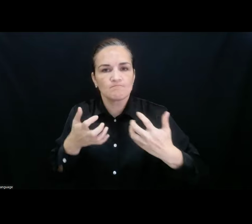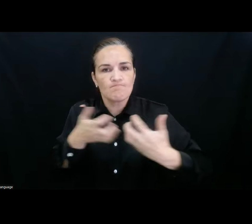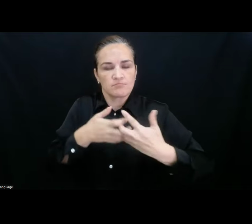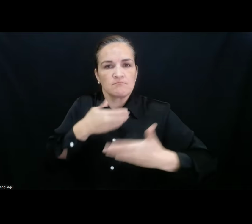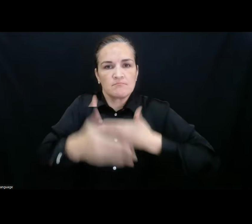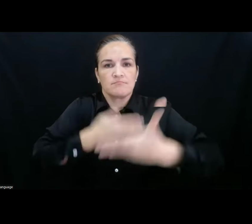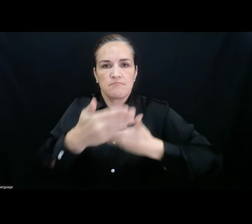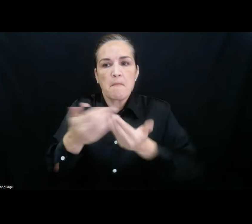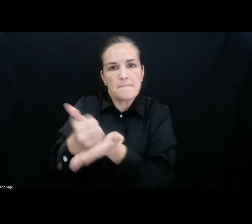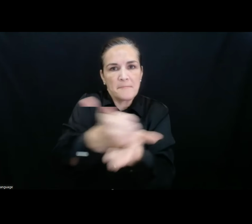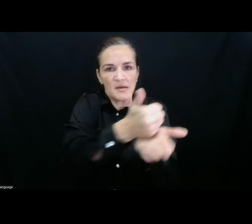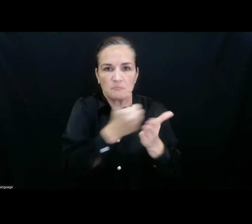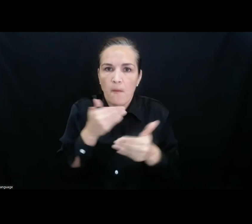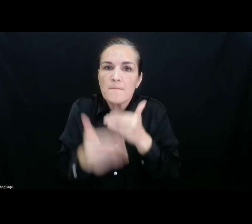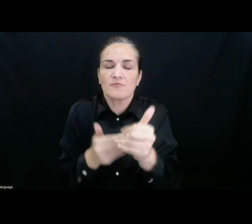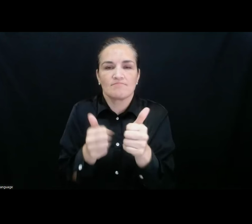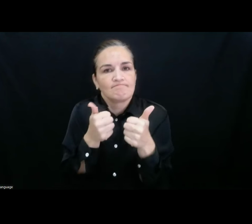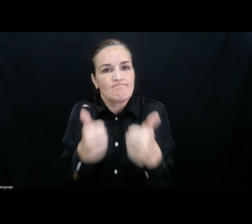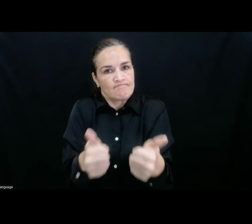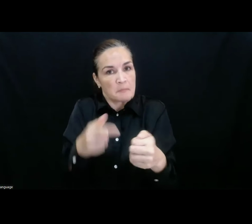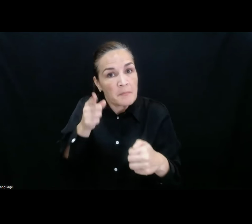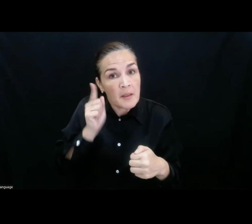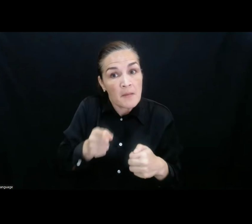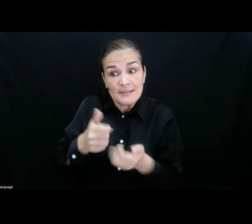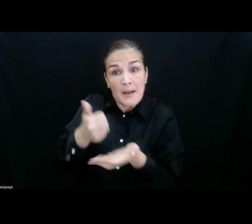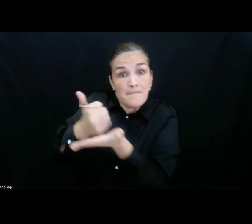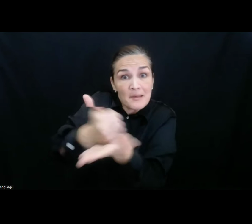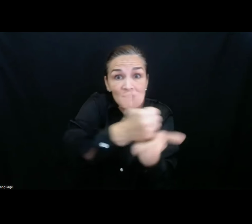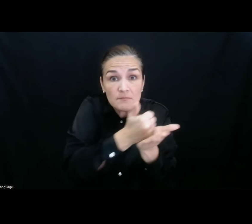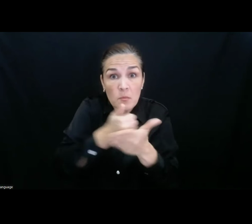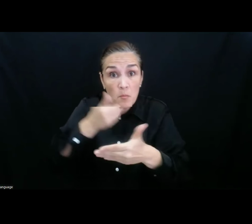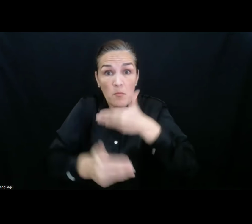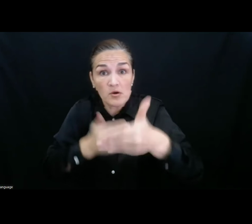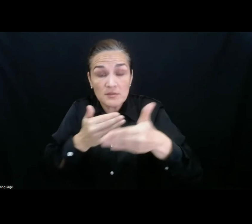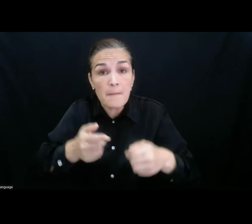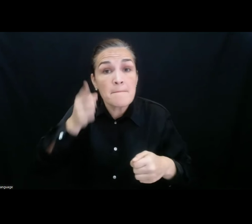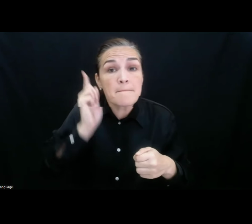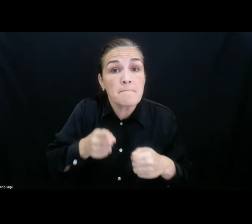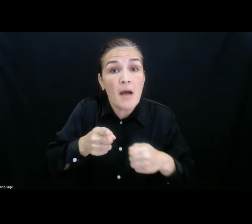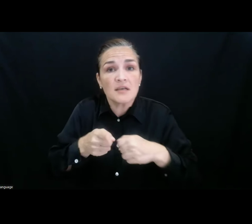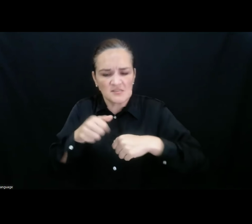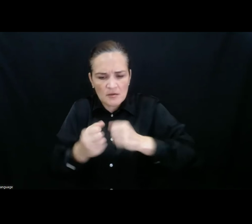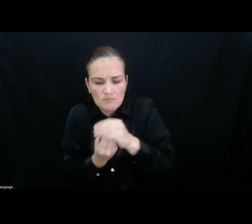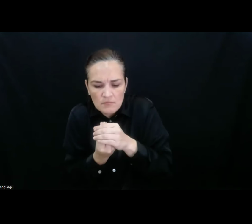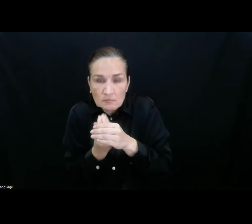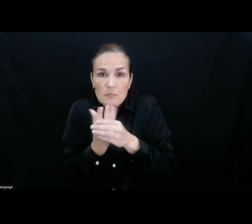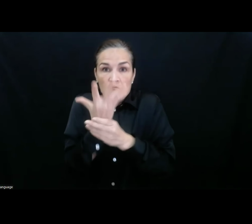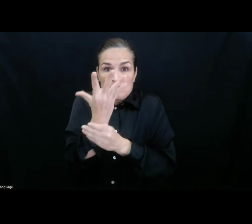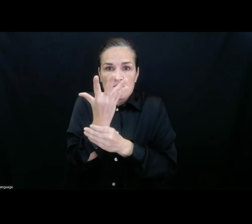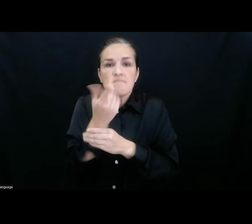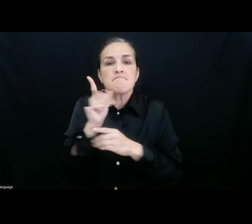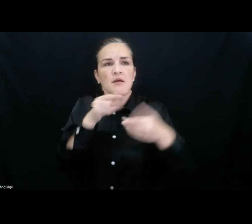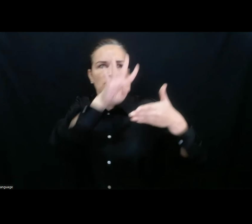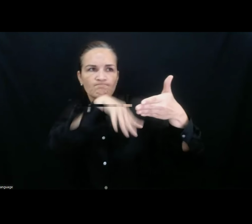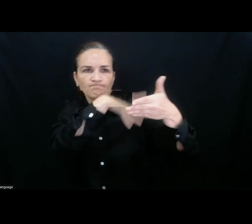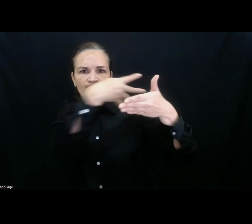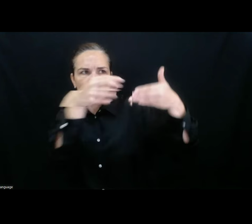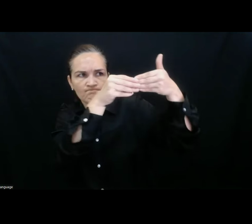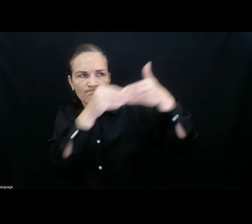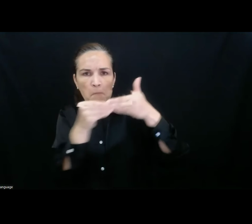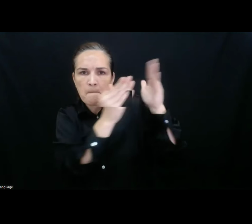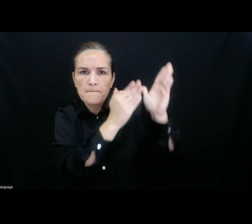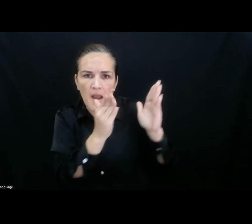participatory process. And that participatory process always has to be grounded in shared framework, and it has to be